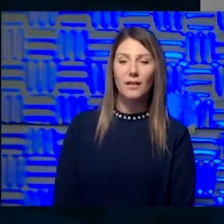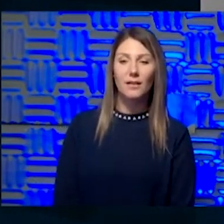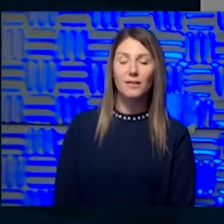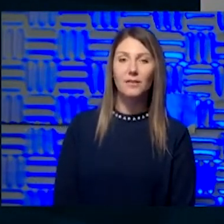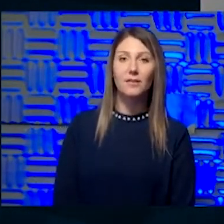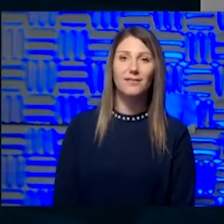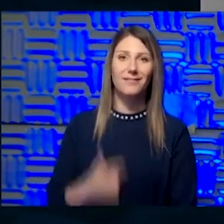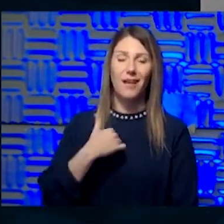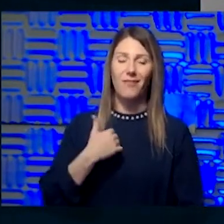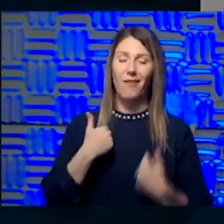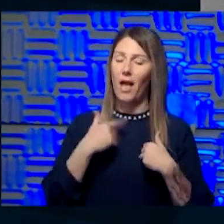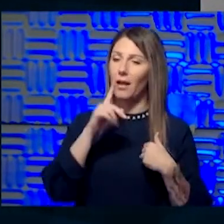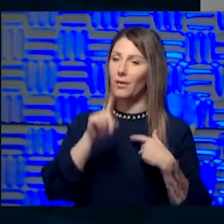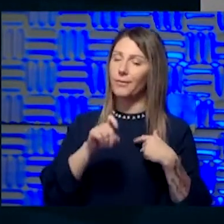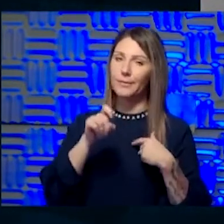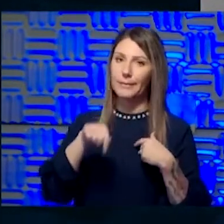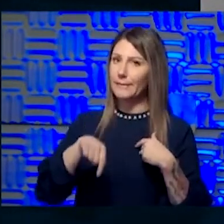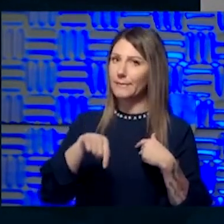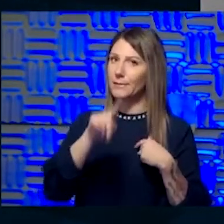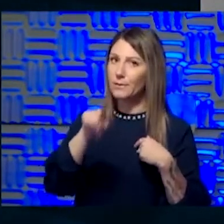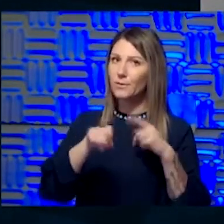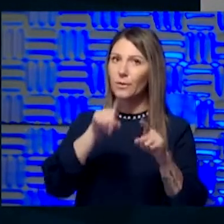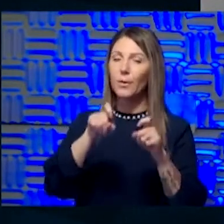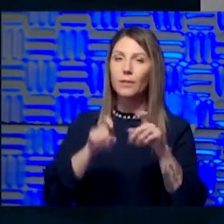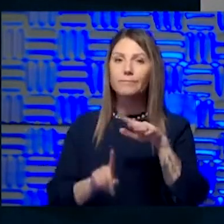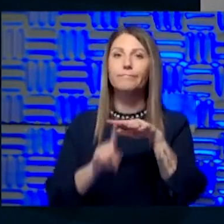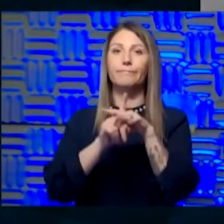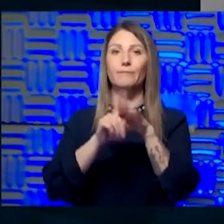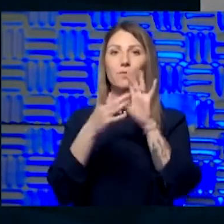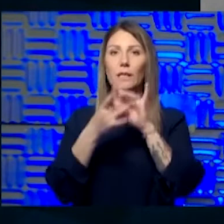had this question come up repeatedly about UV